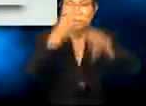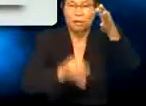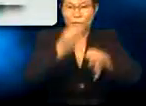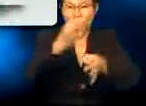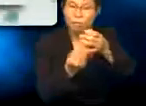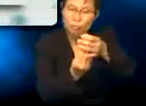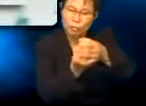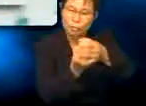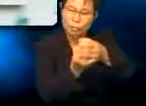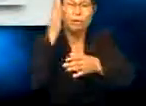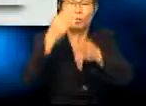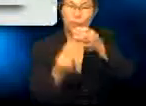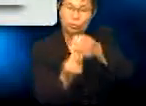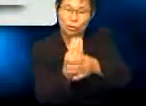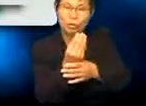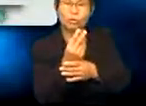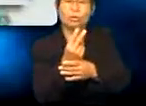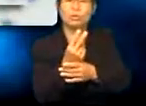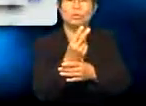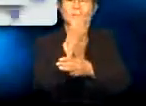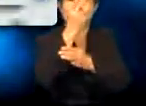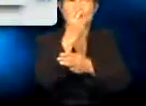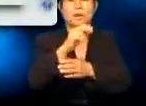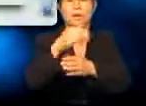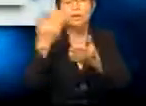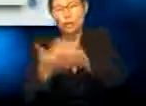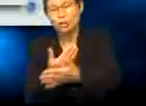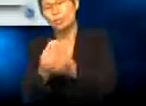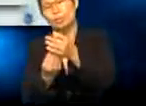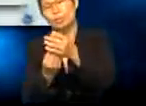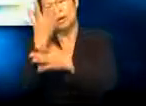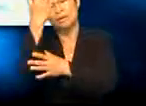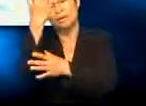you plant them, they will grow into a new plant.